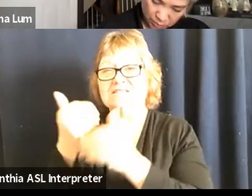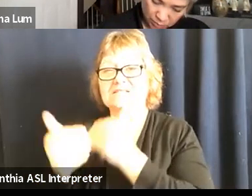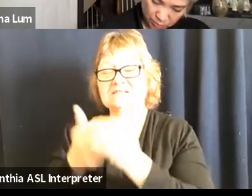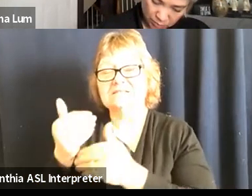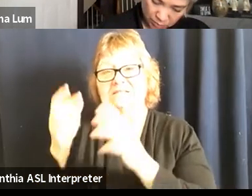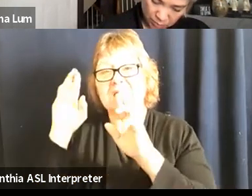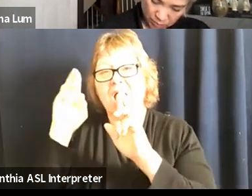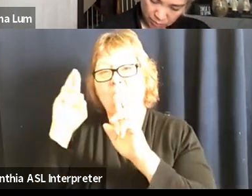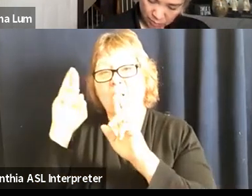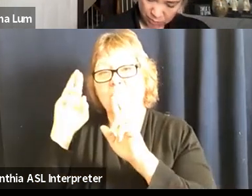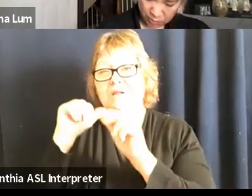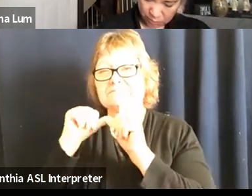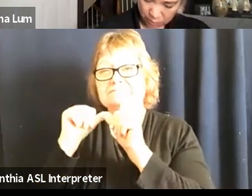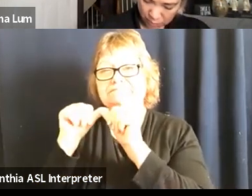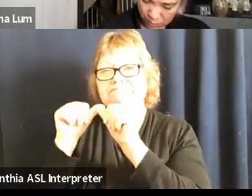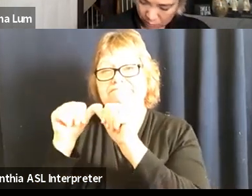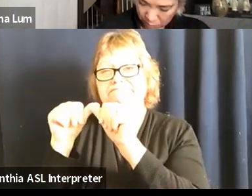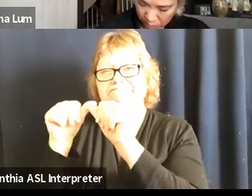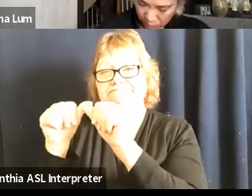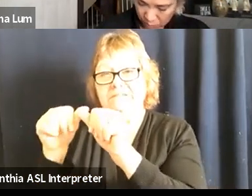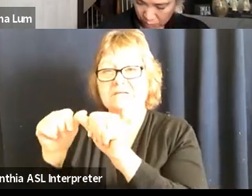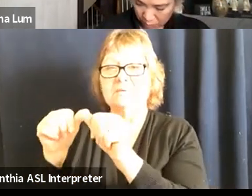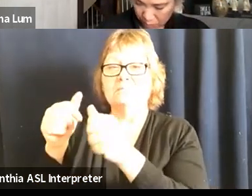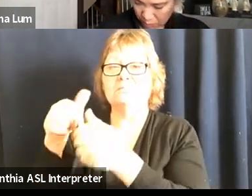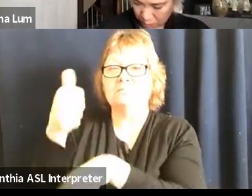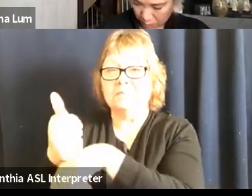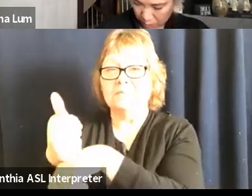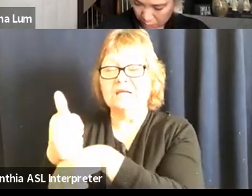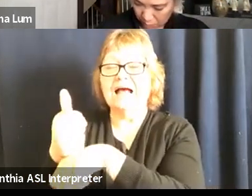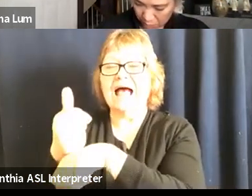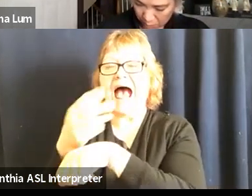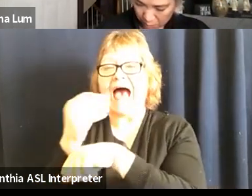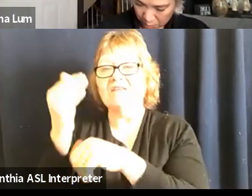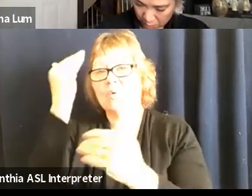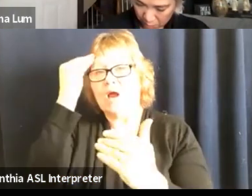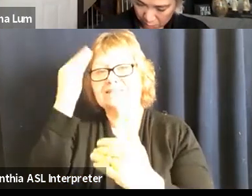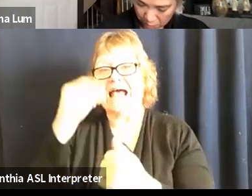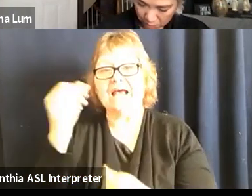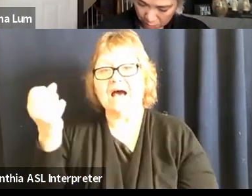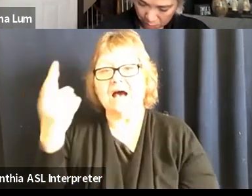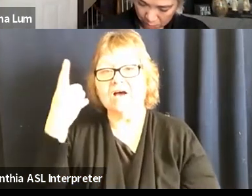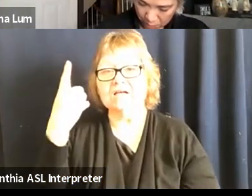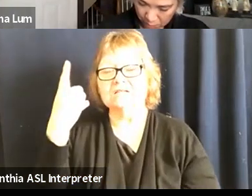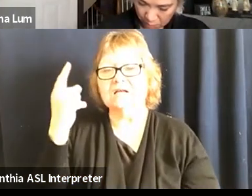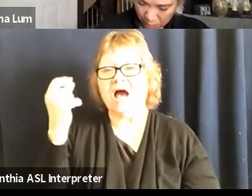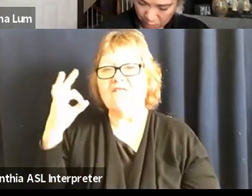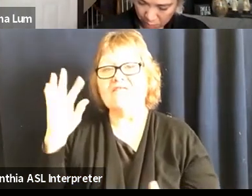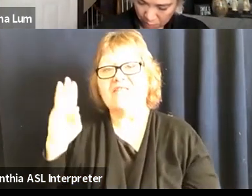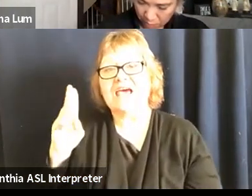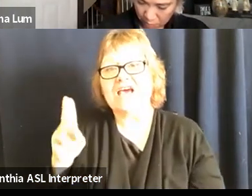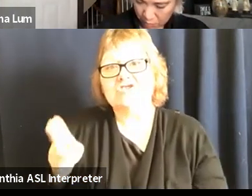it moves into a more permanent system, and that the awareness and understanding of the